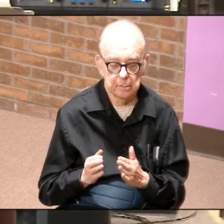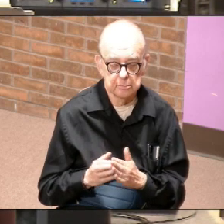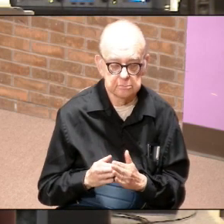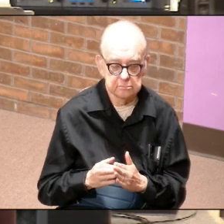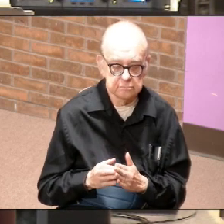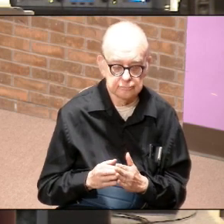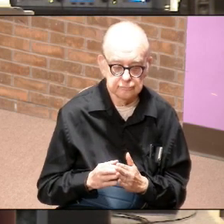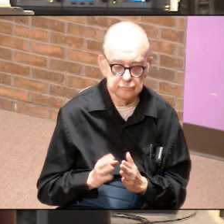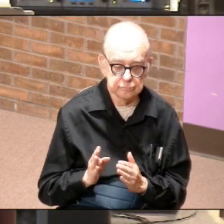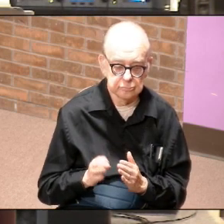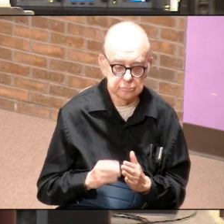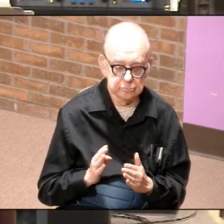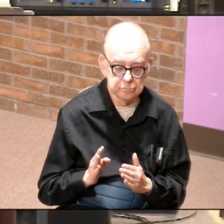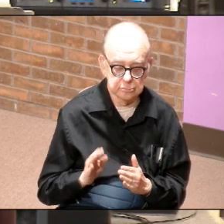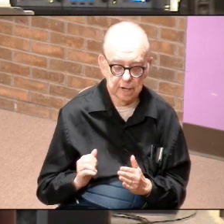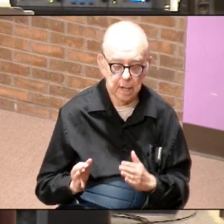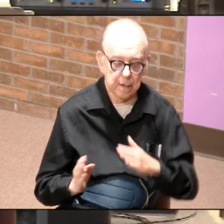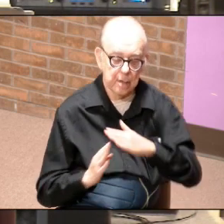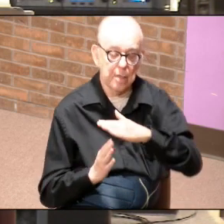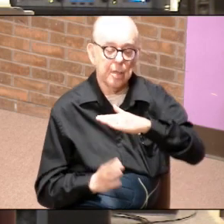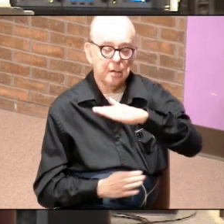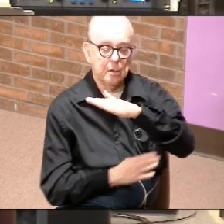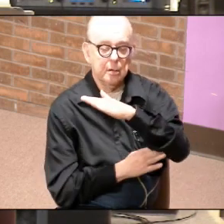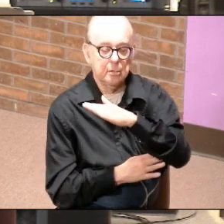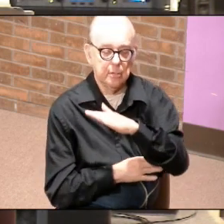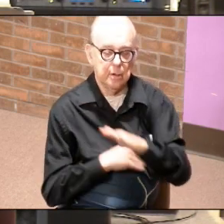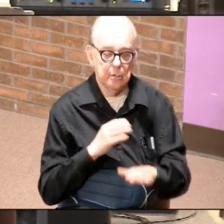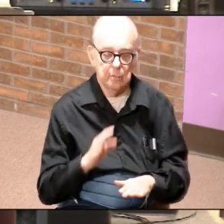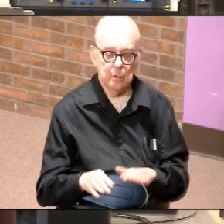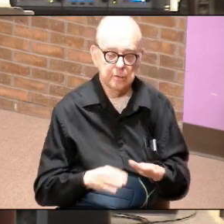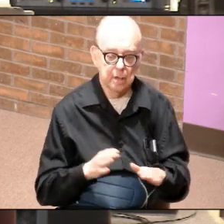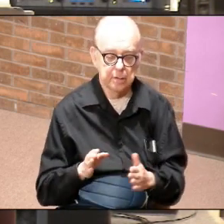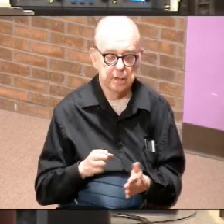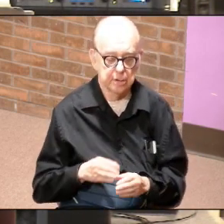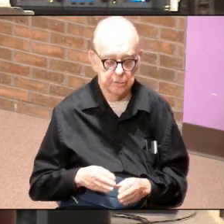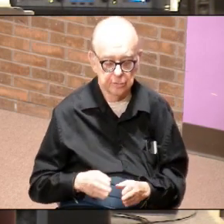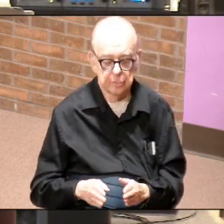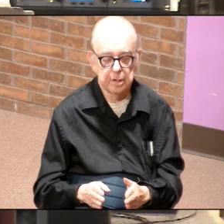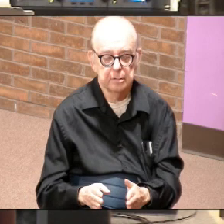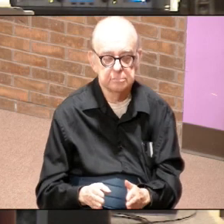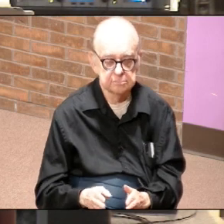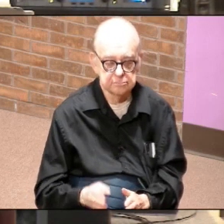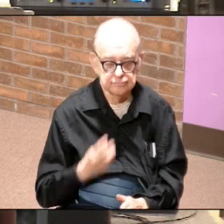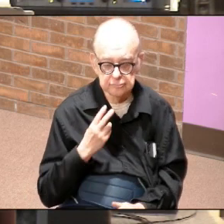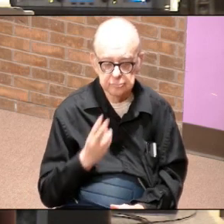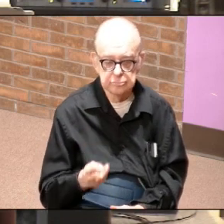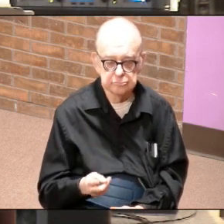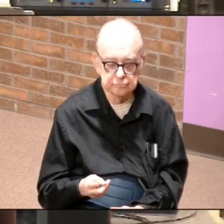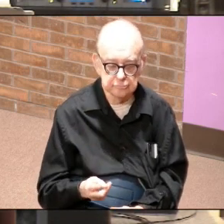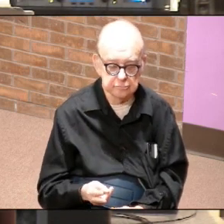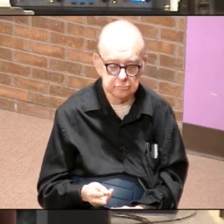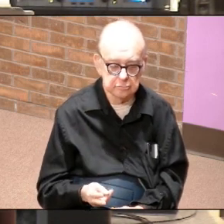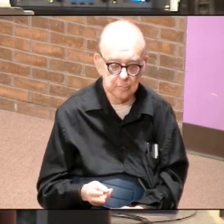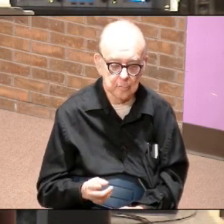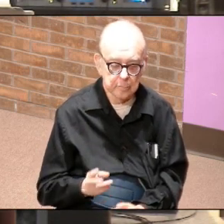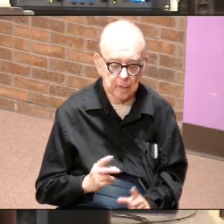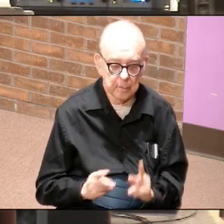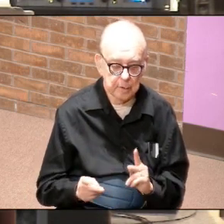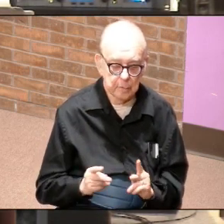over by the bridge, and walk down that street and see the homeless people that are living